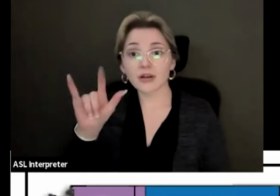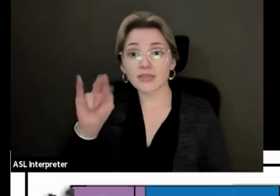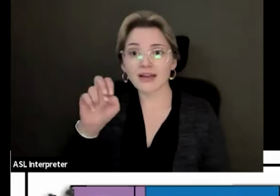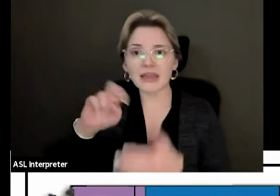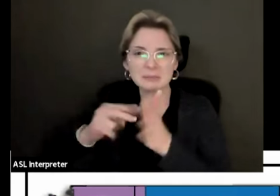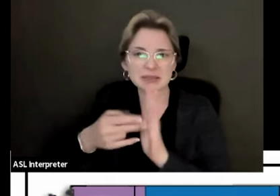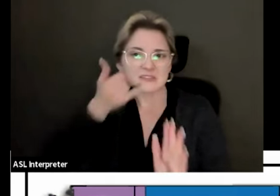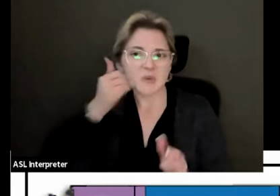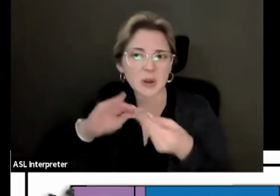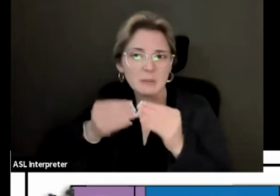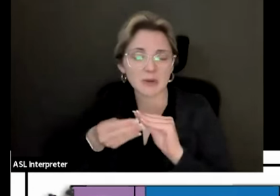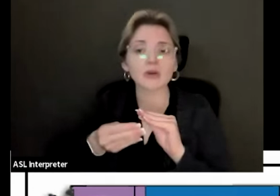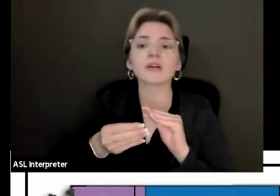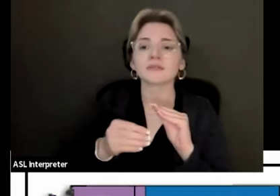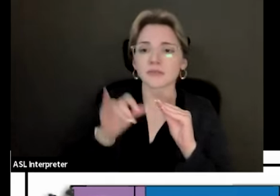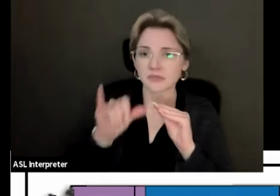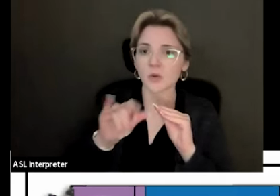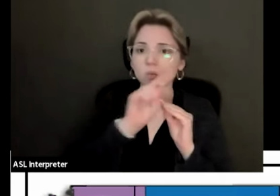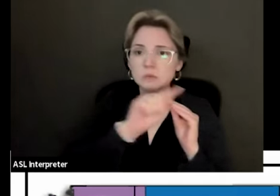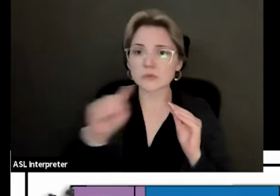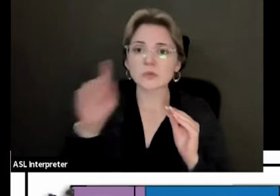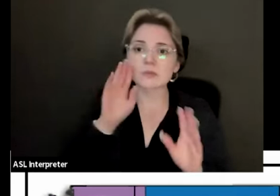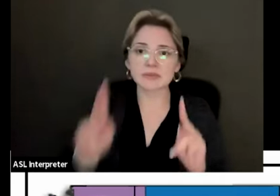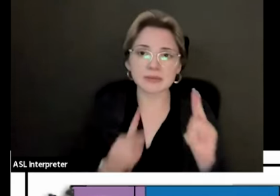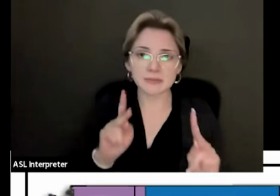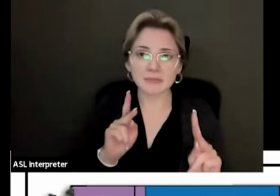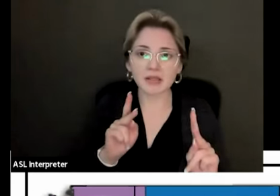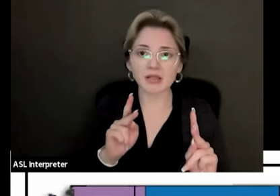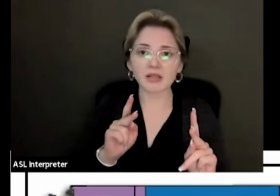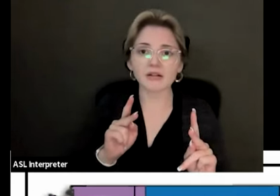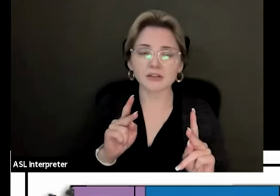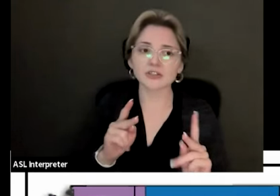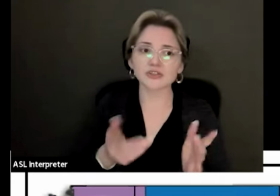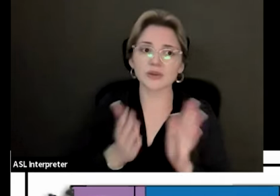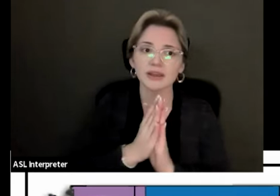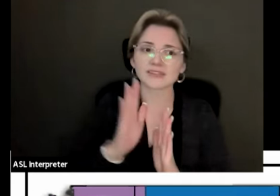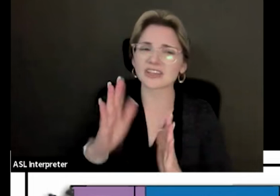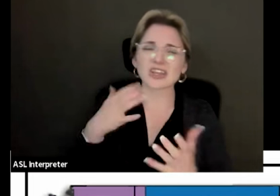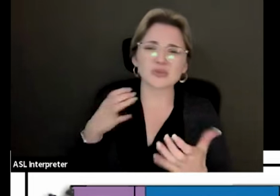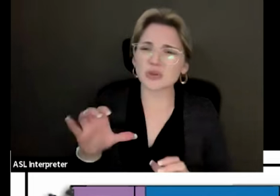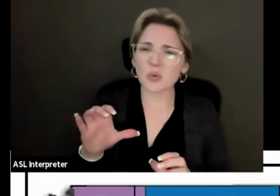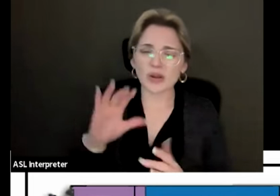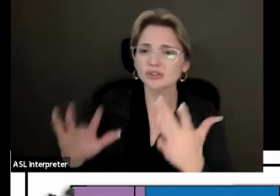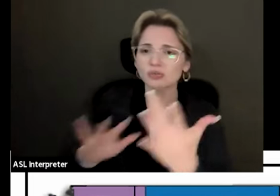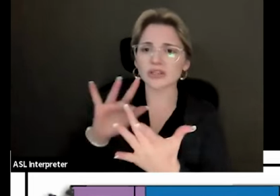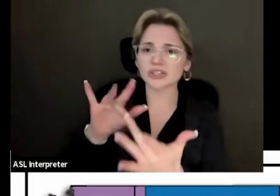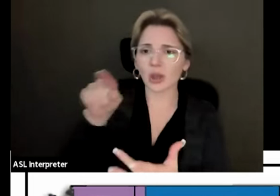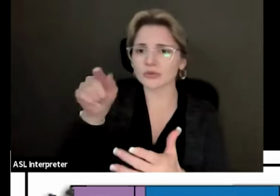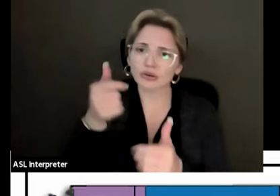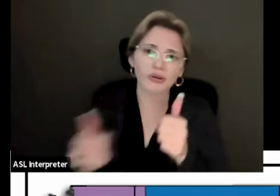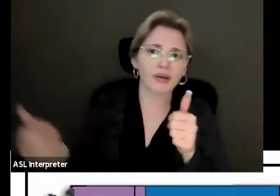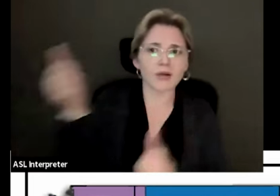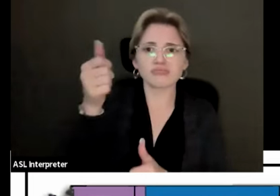resources, those are going to be the people, even more than reaching out directly to like HUD headquarters, that are going to have the best